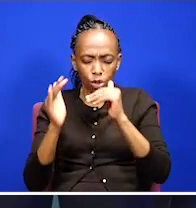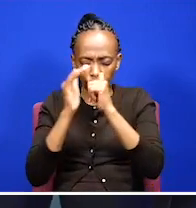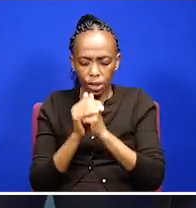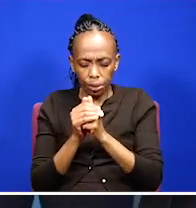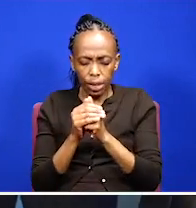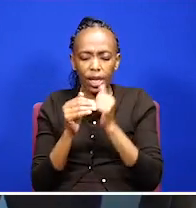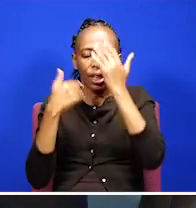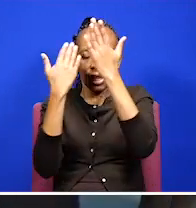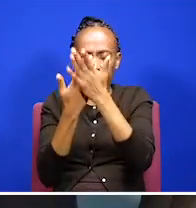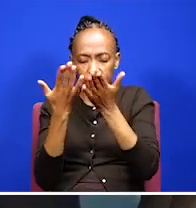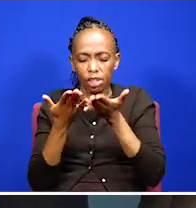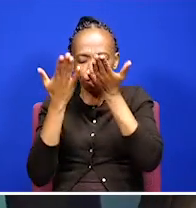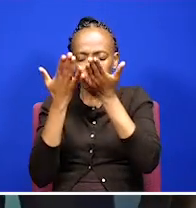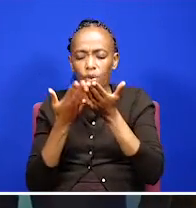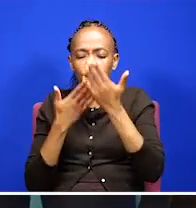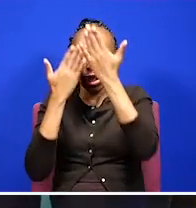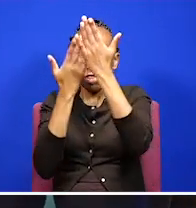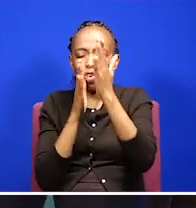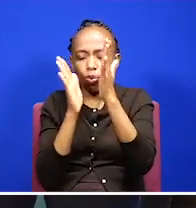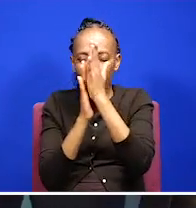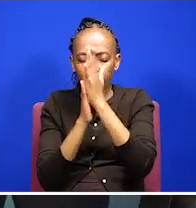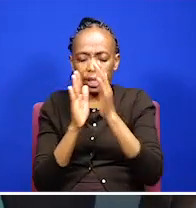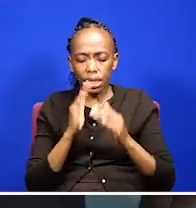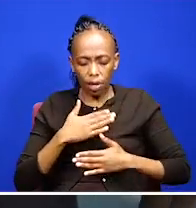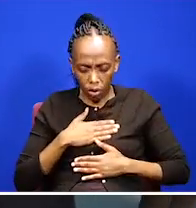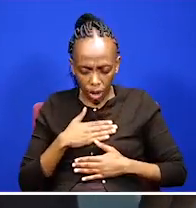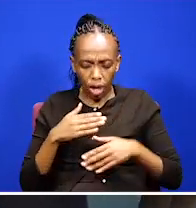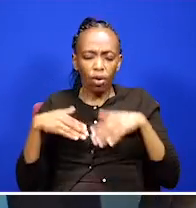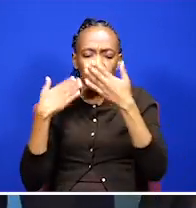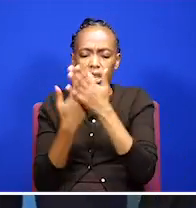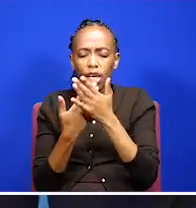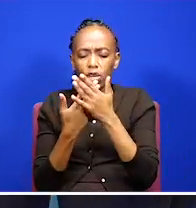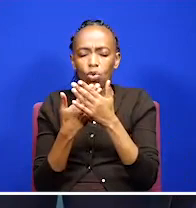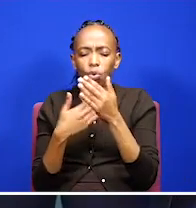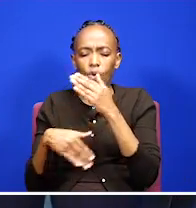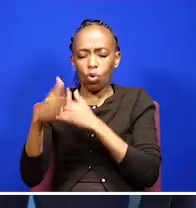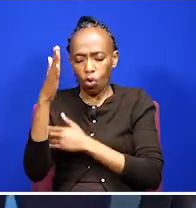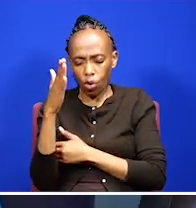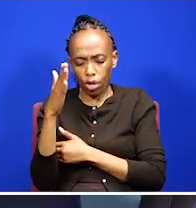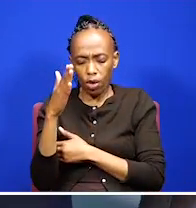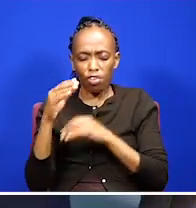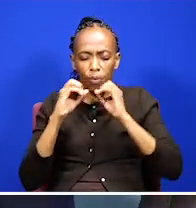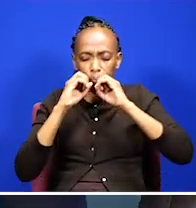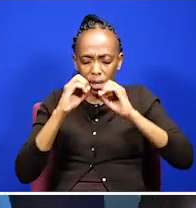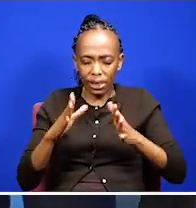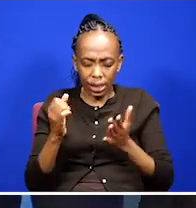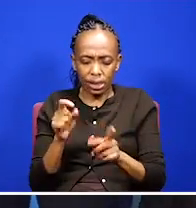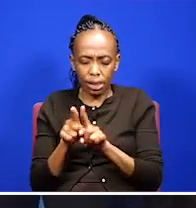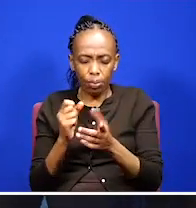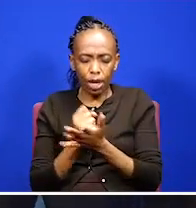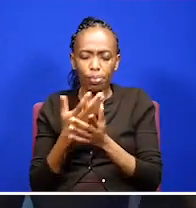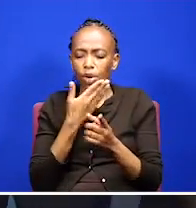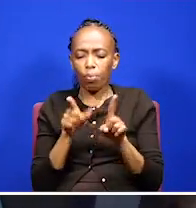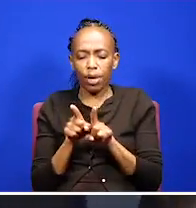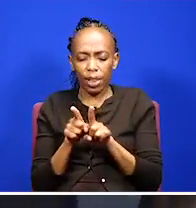and thanksgiving, we give you praise and honor. We thank you, O God, for reaching out and blessing and helping our